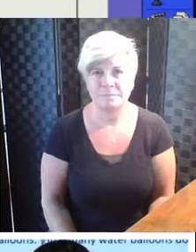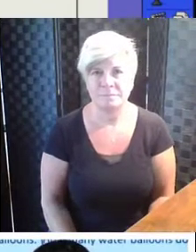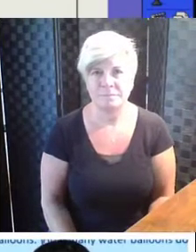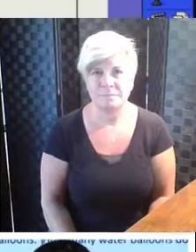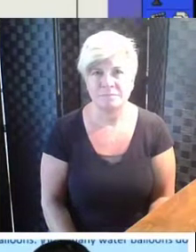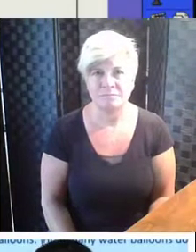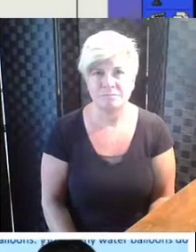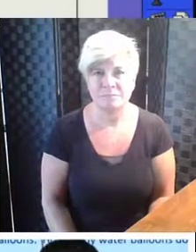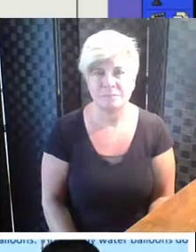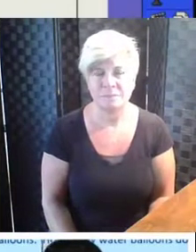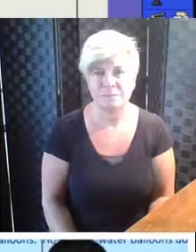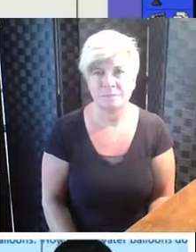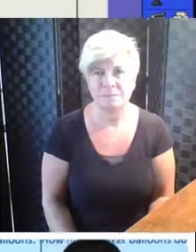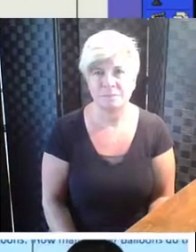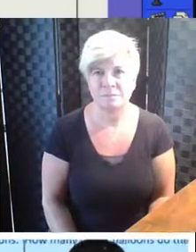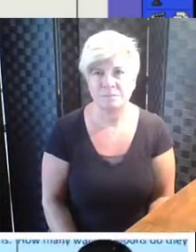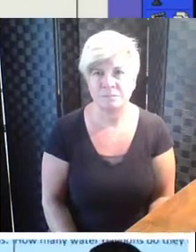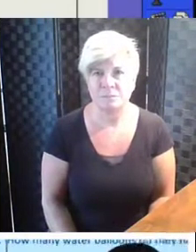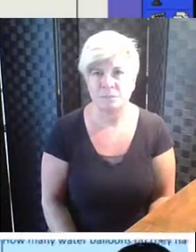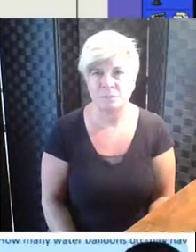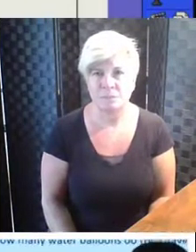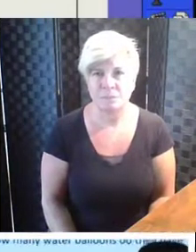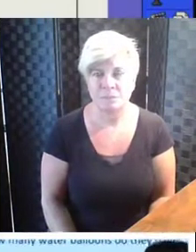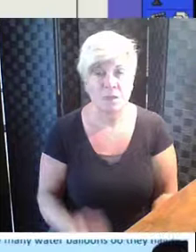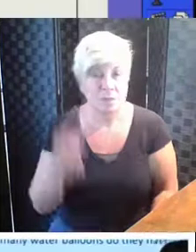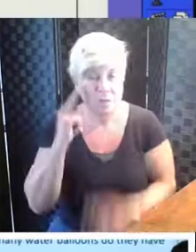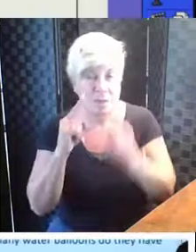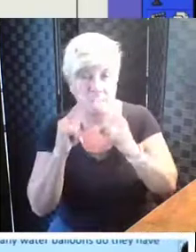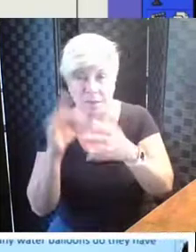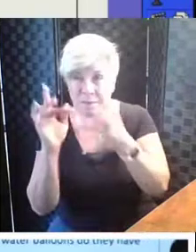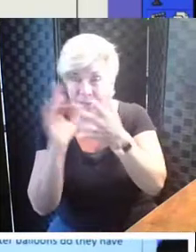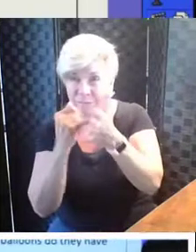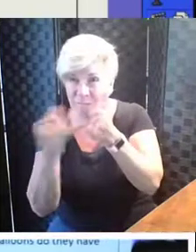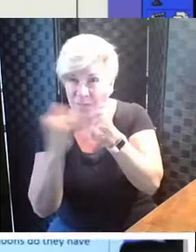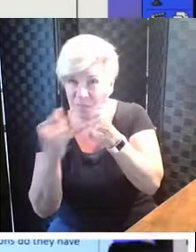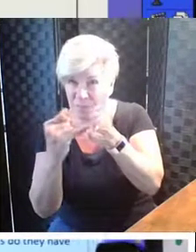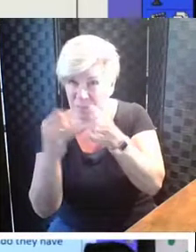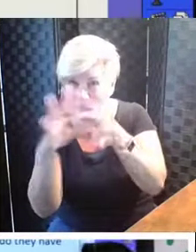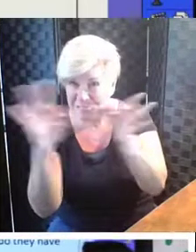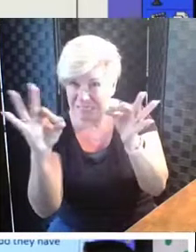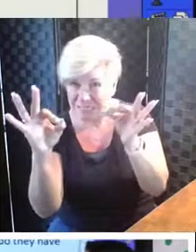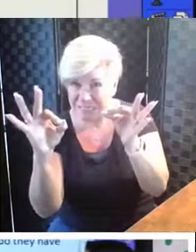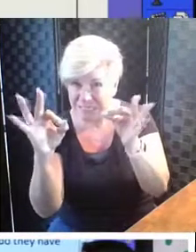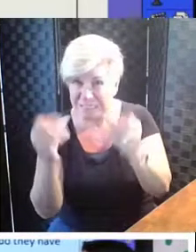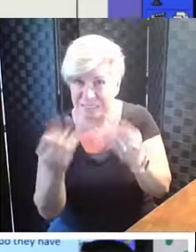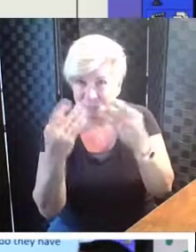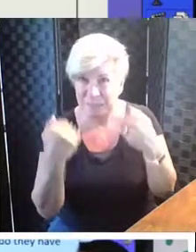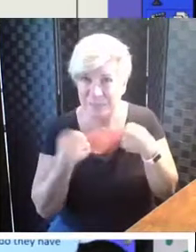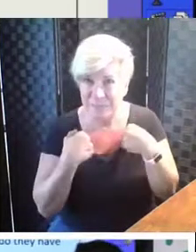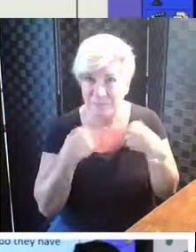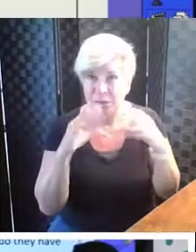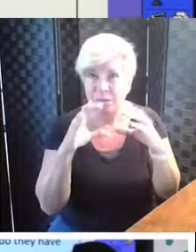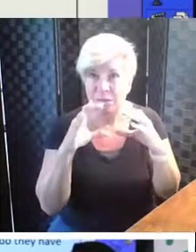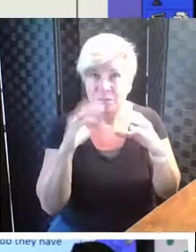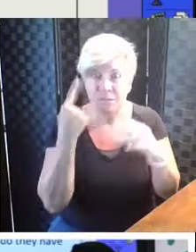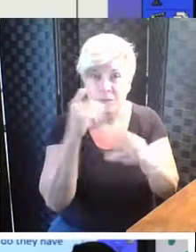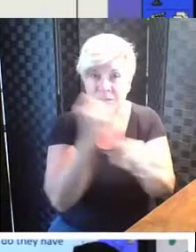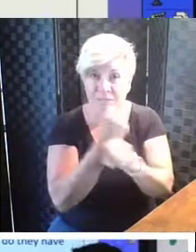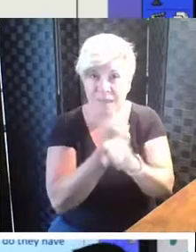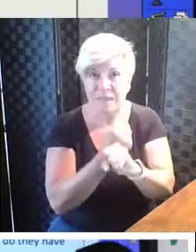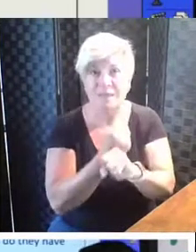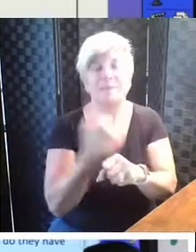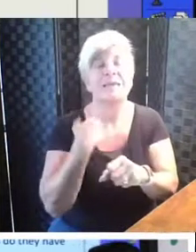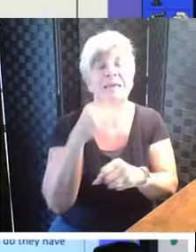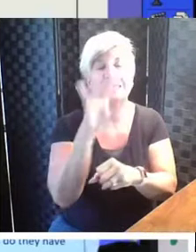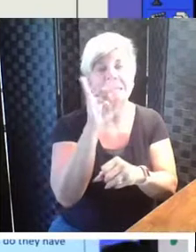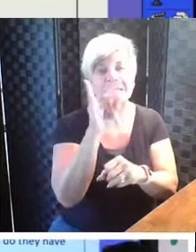balloons. And if you thought of that fill in the blank sentence, it would, the question is, how many water balloons do they have for the fight? They have 18 water balloons for the